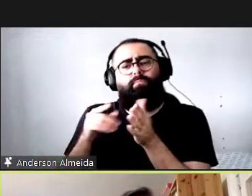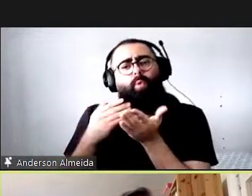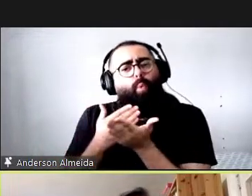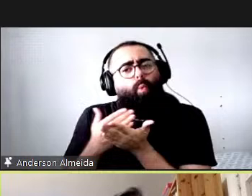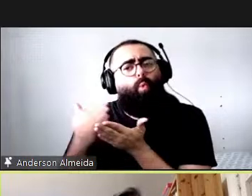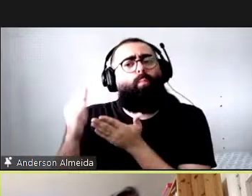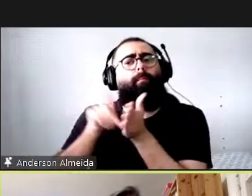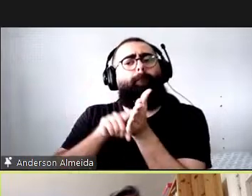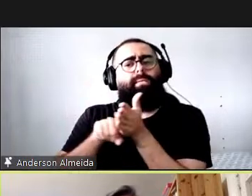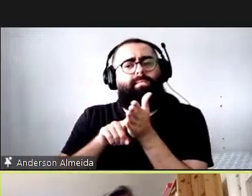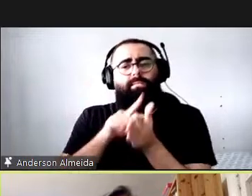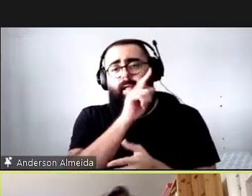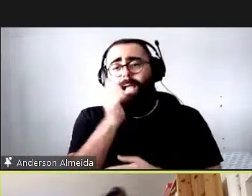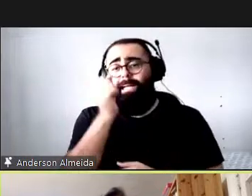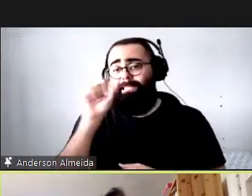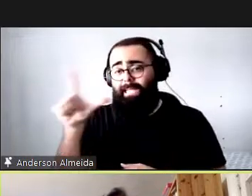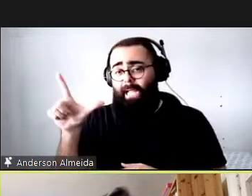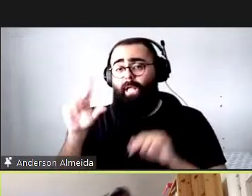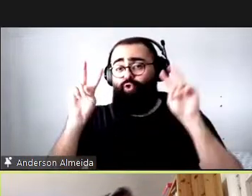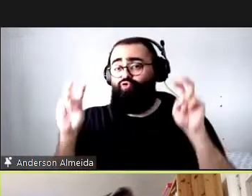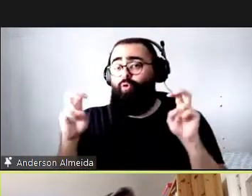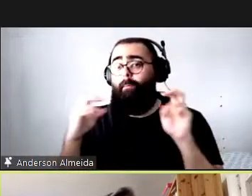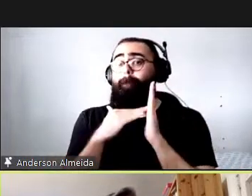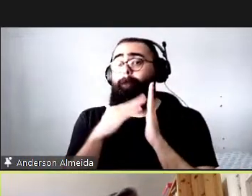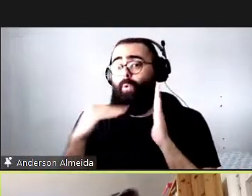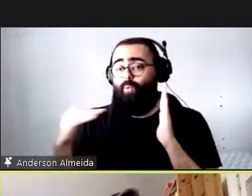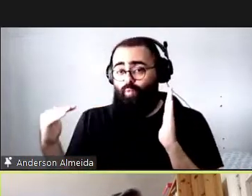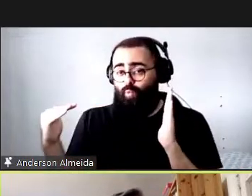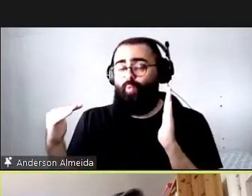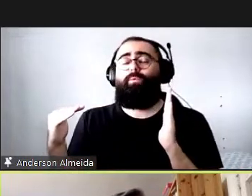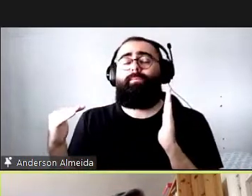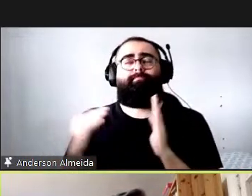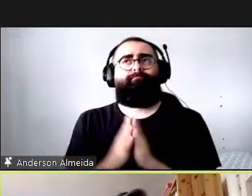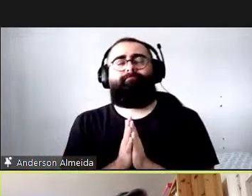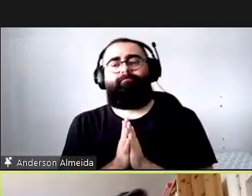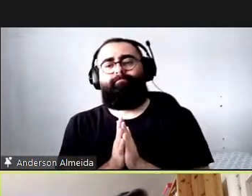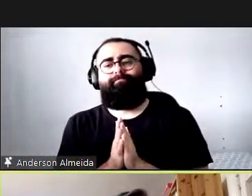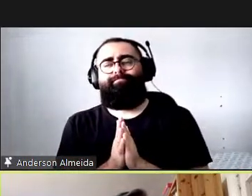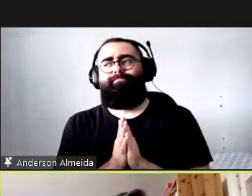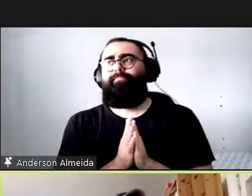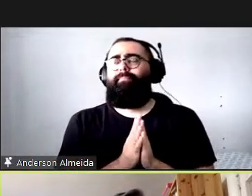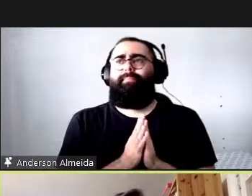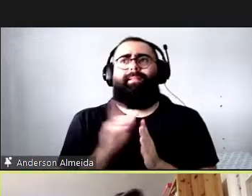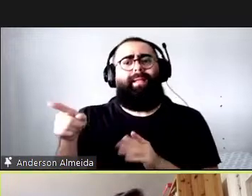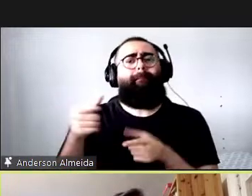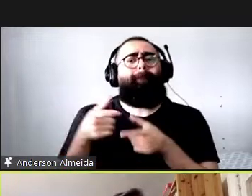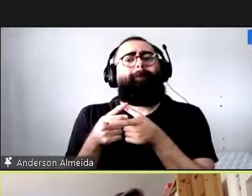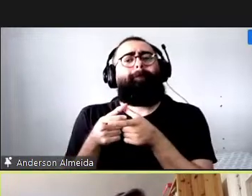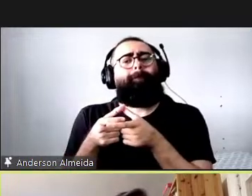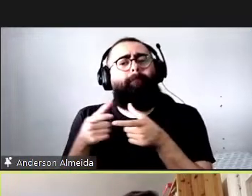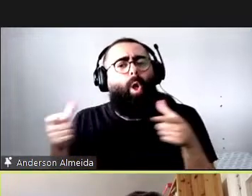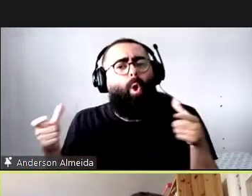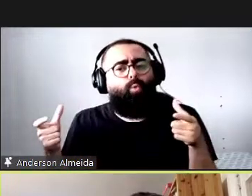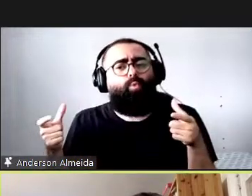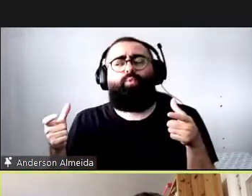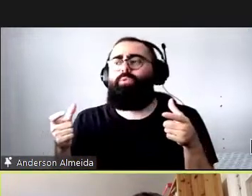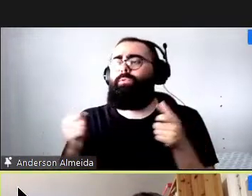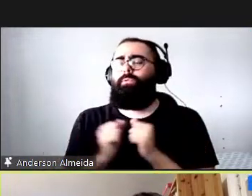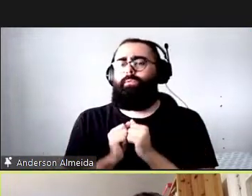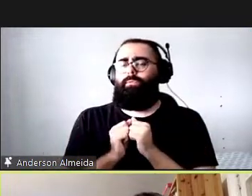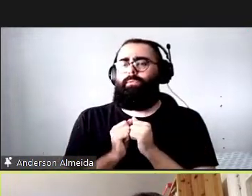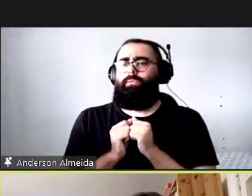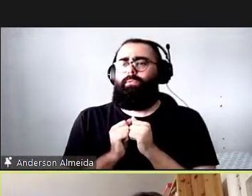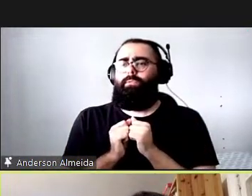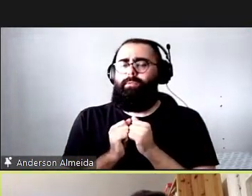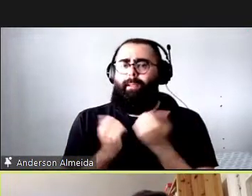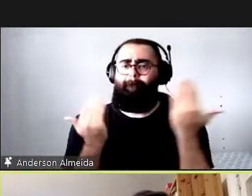ASL context, I think it was mostly thought of as there being a parallel between